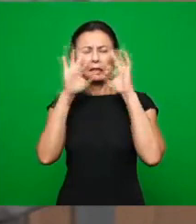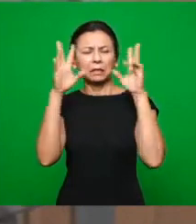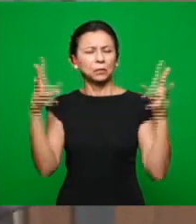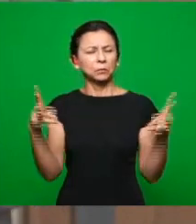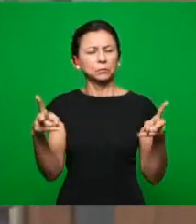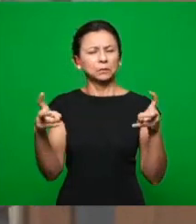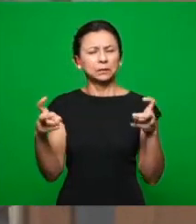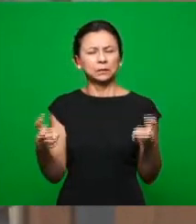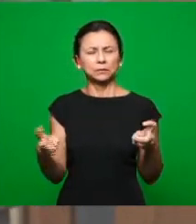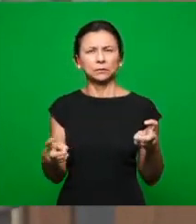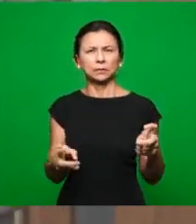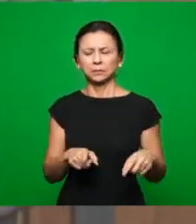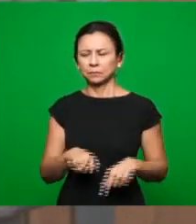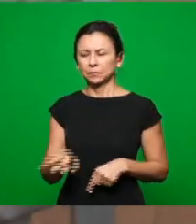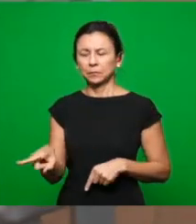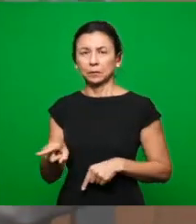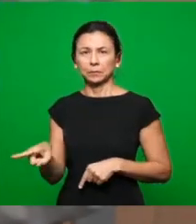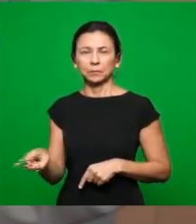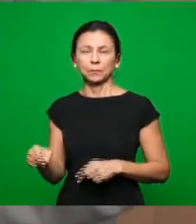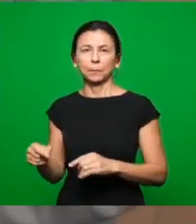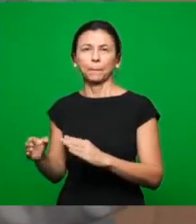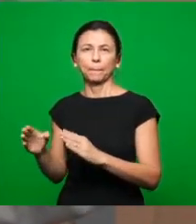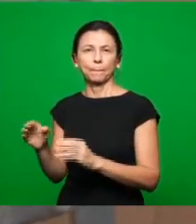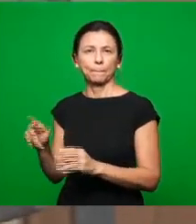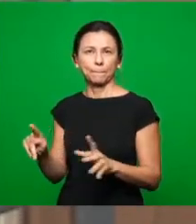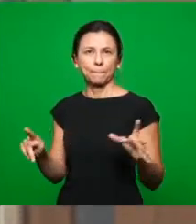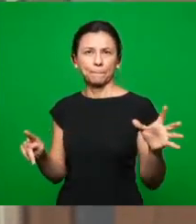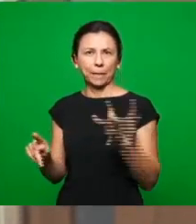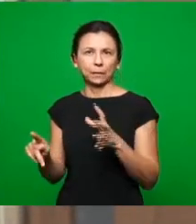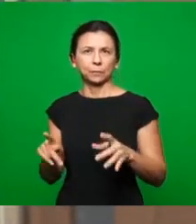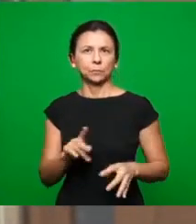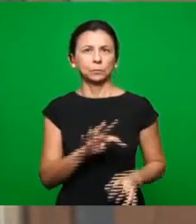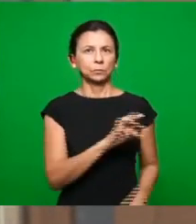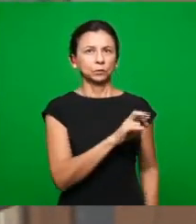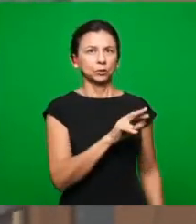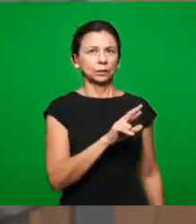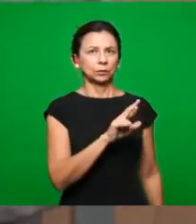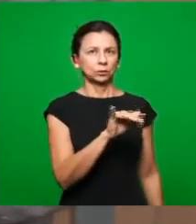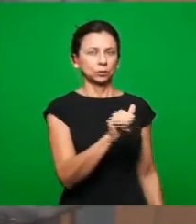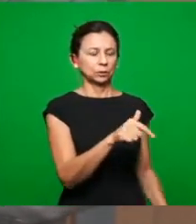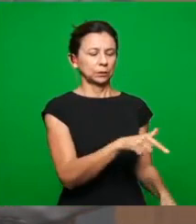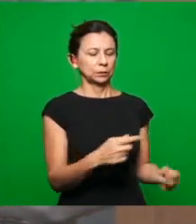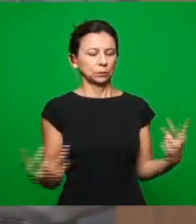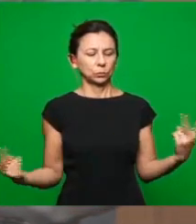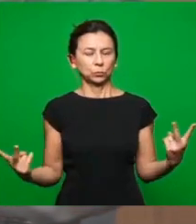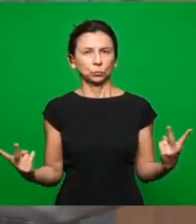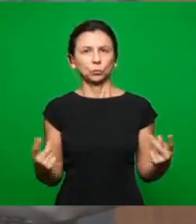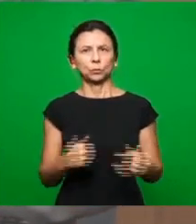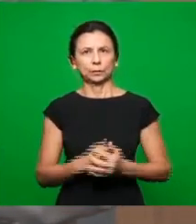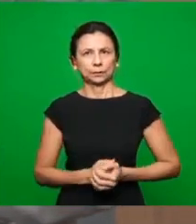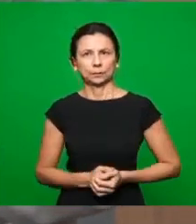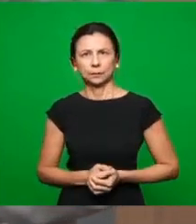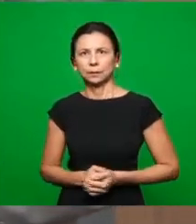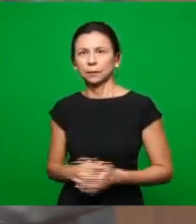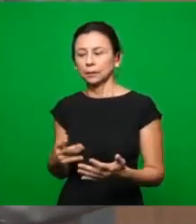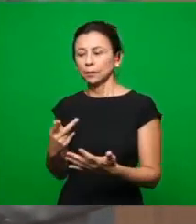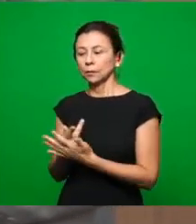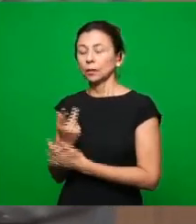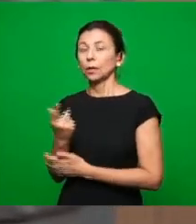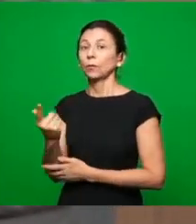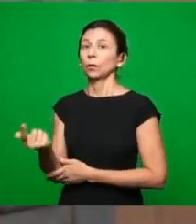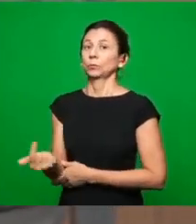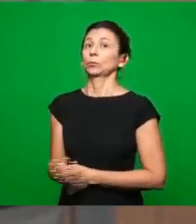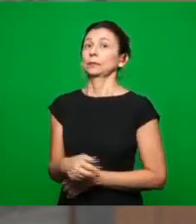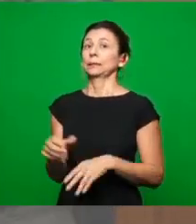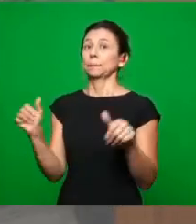clearly between the two churches, Pergamum and Thyatira. So the answer is here. So in Pergamum, is there the first doctrinal